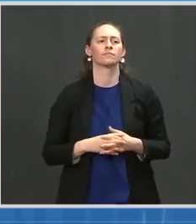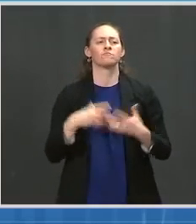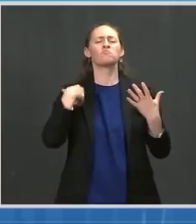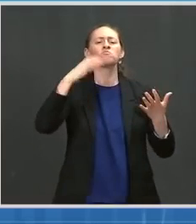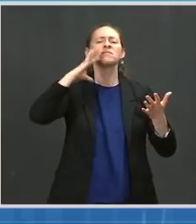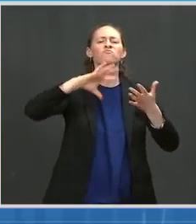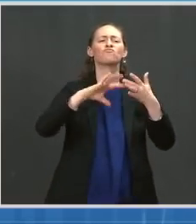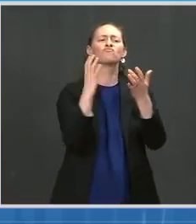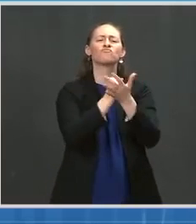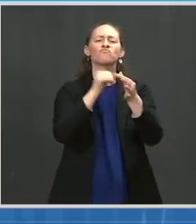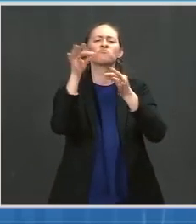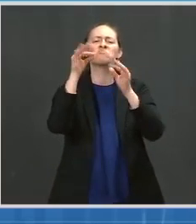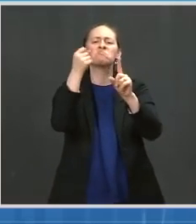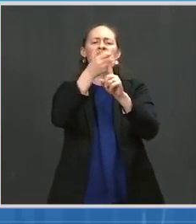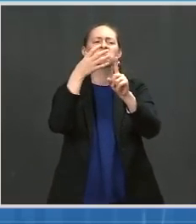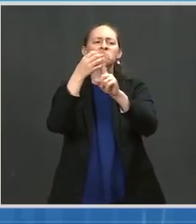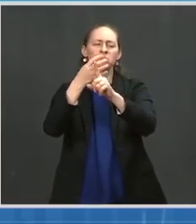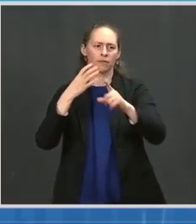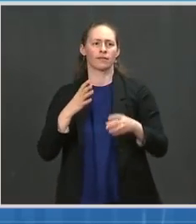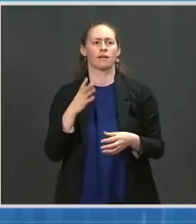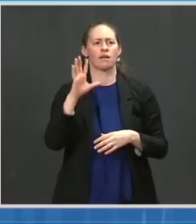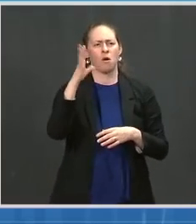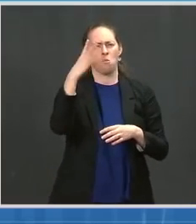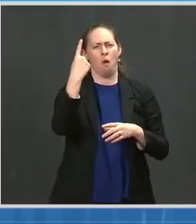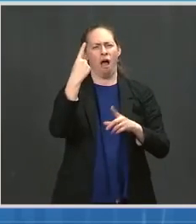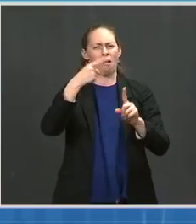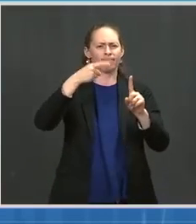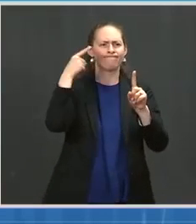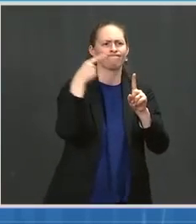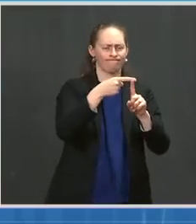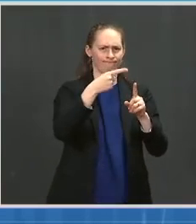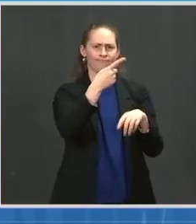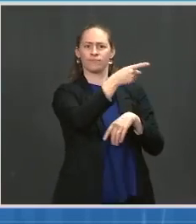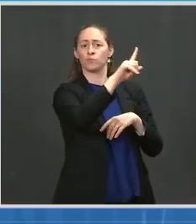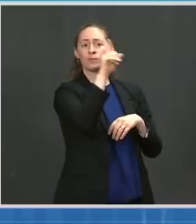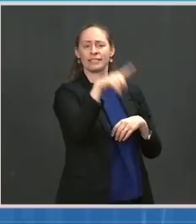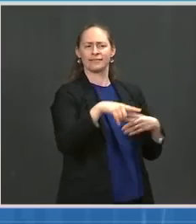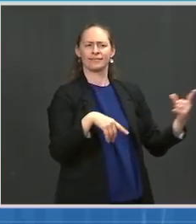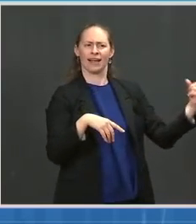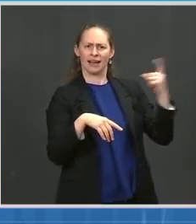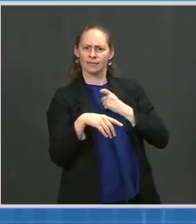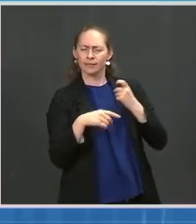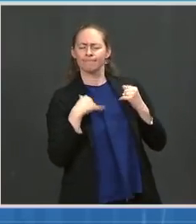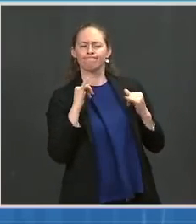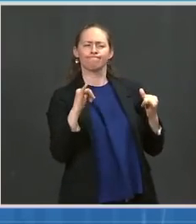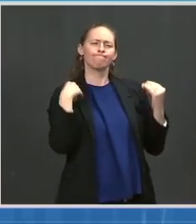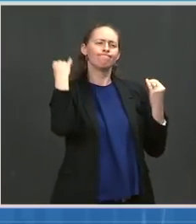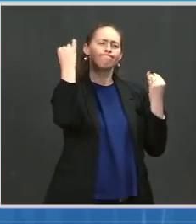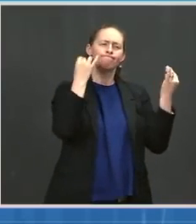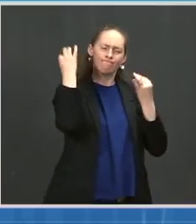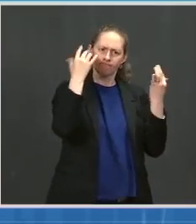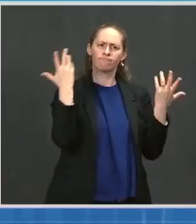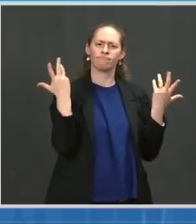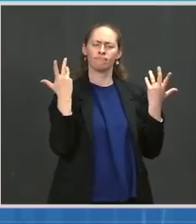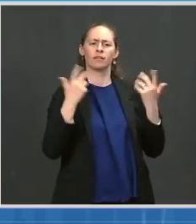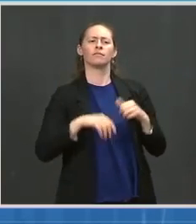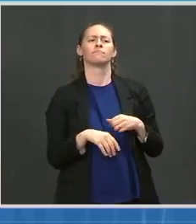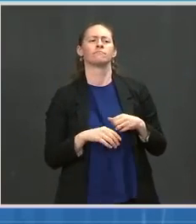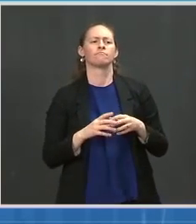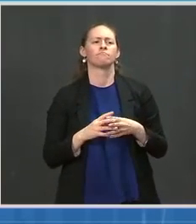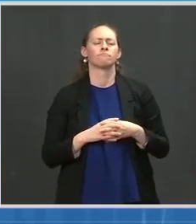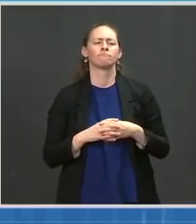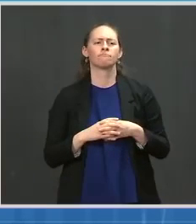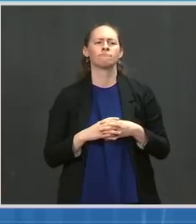to answer a commonly asked question, namely, how could it be possible that you went